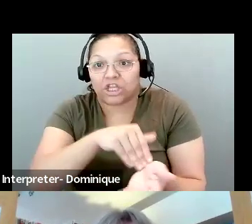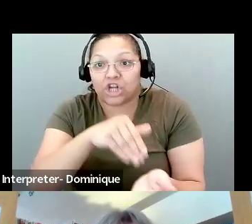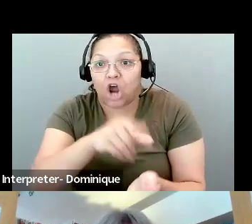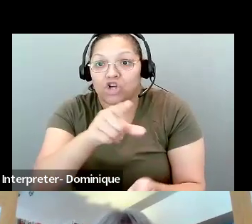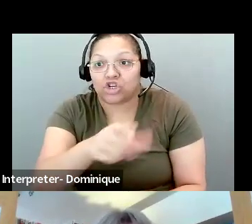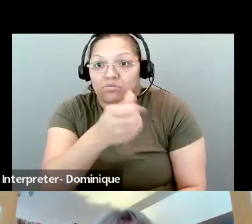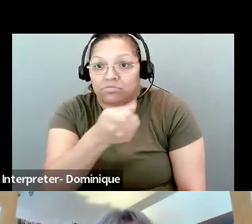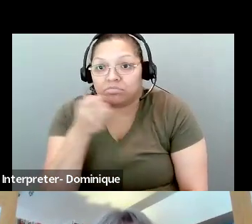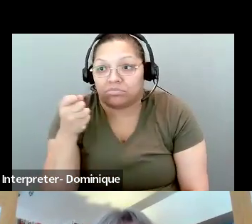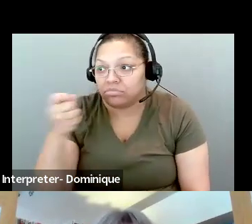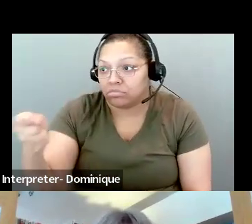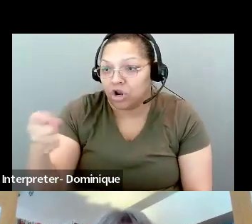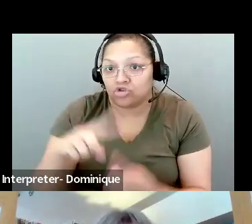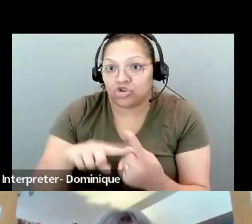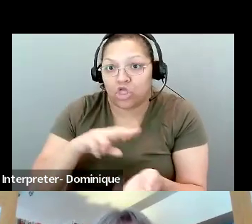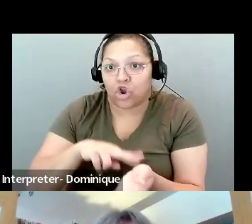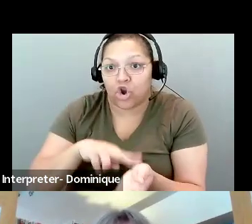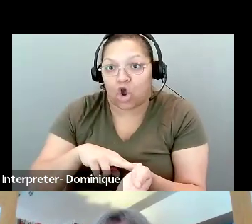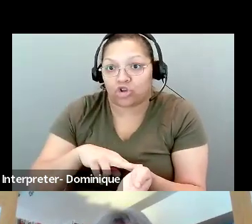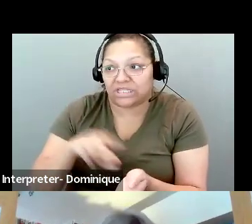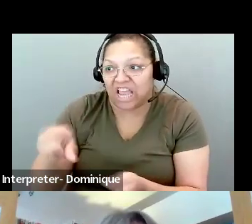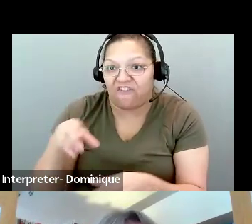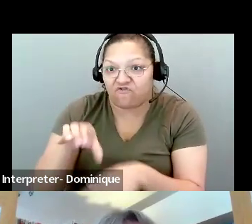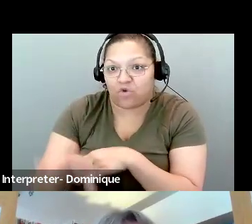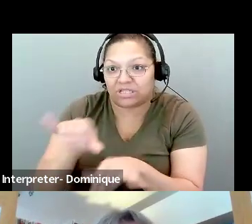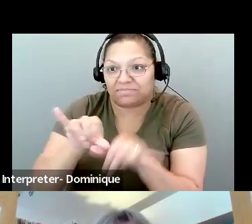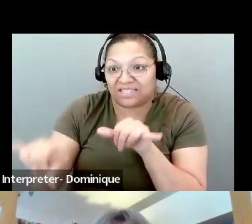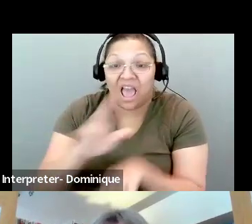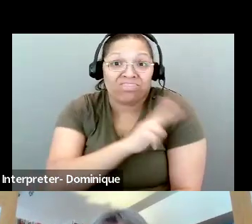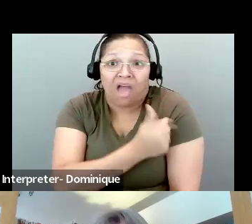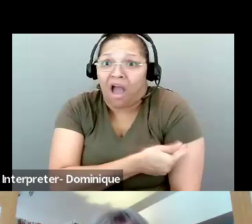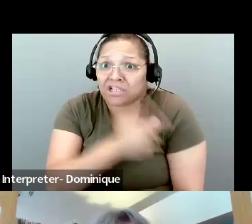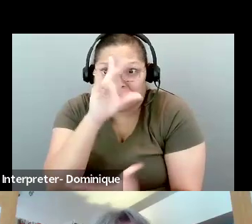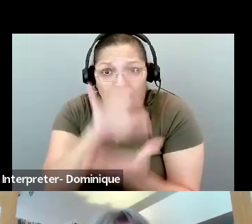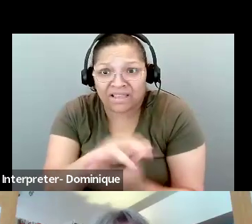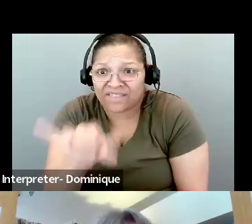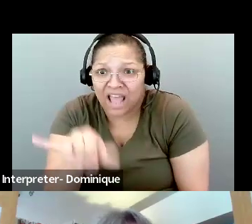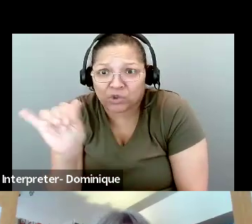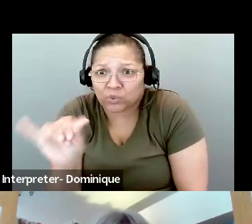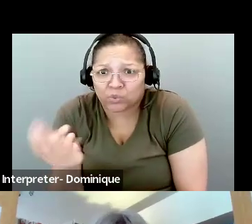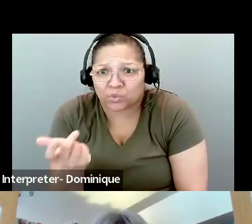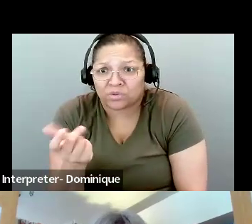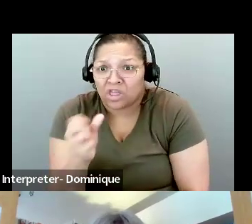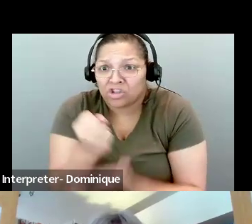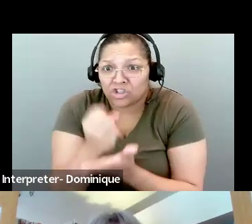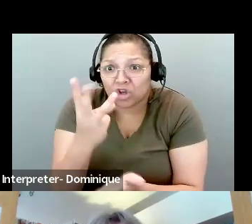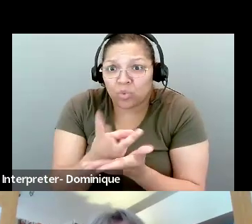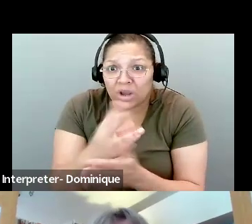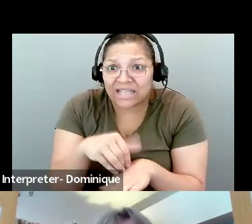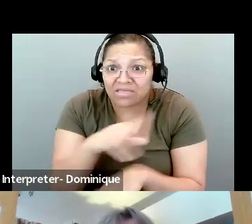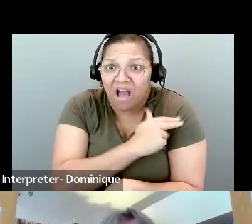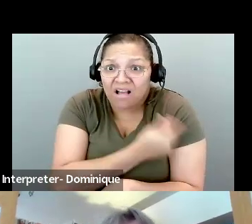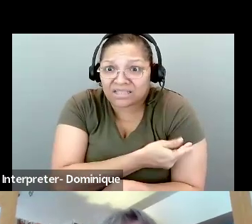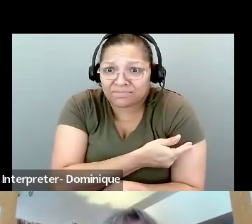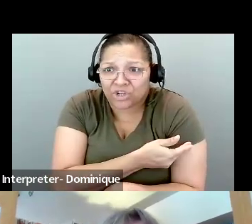put them in a nursing home and make them stay there. And the hospital believes that, and the social workers at the hospital. And